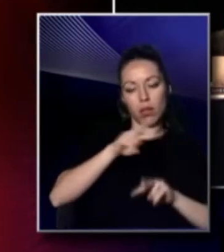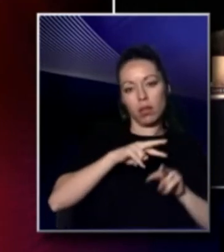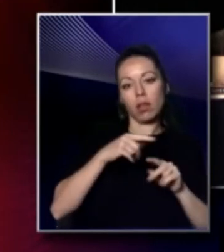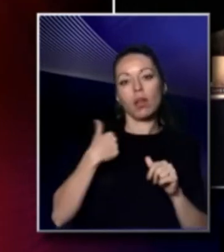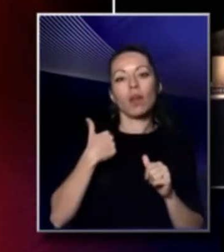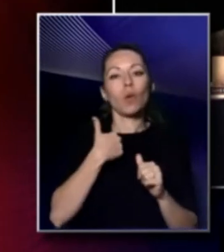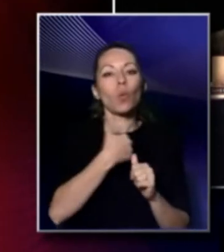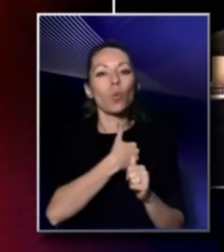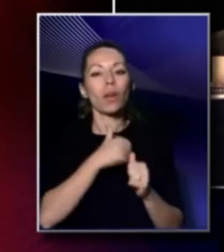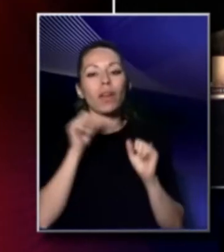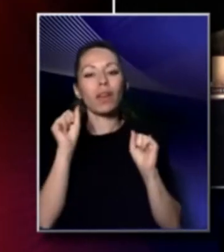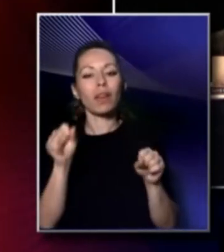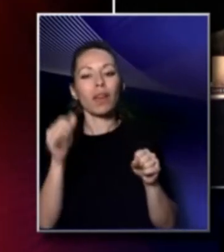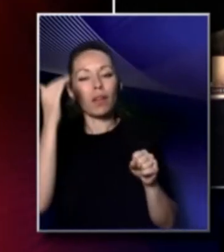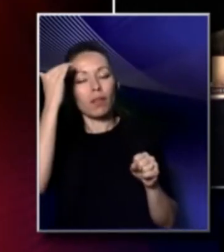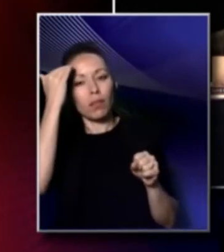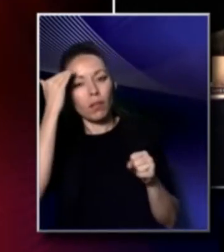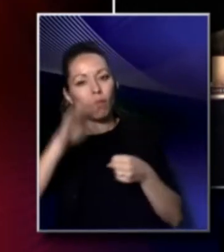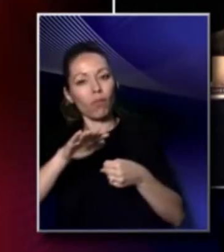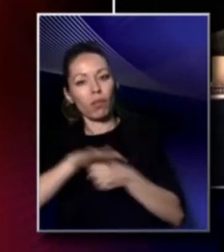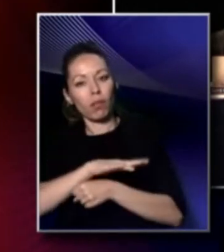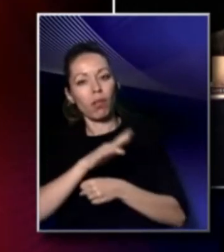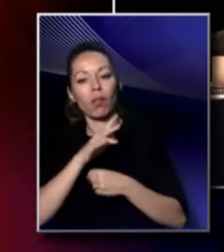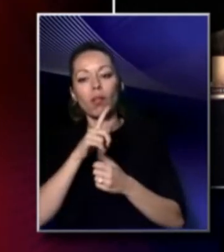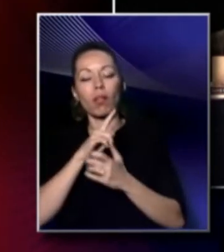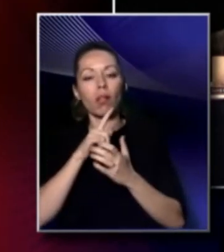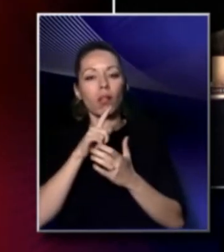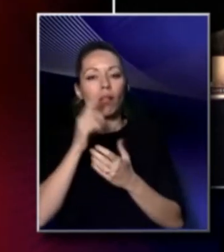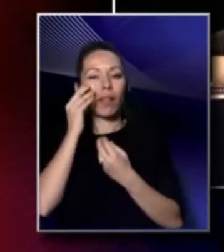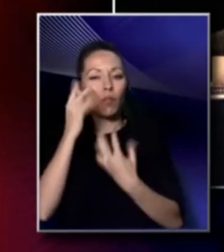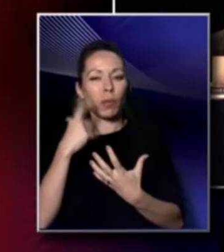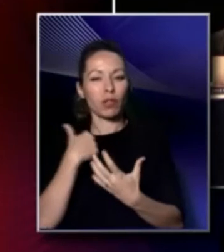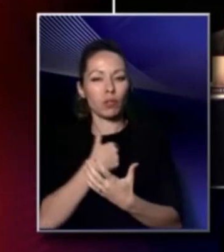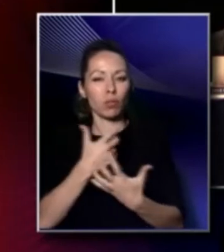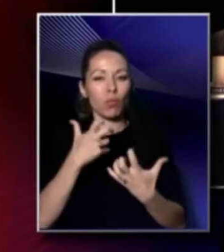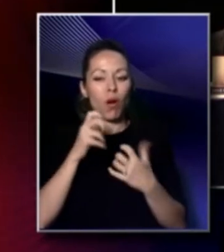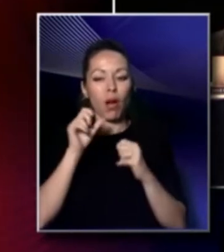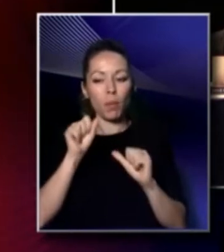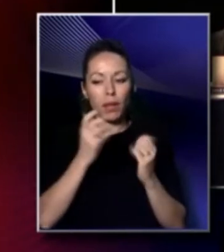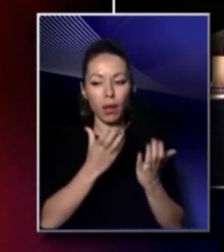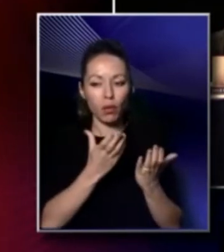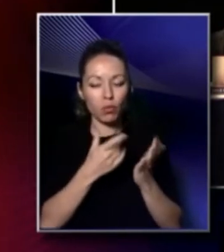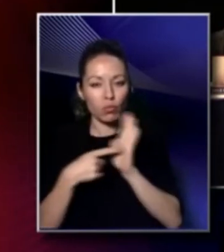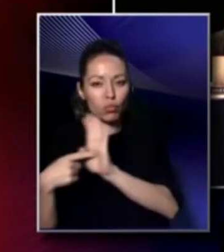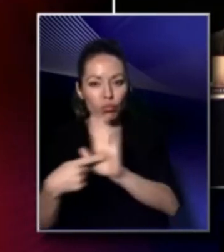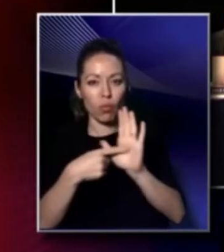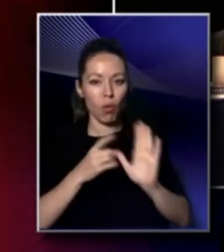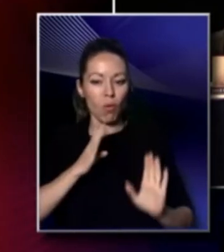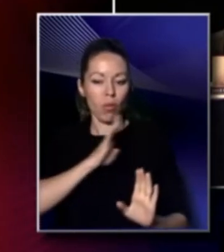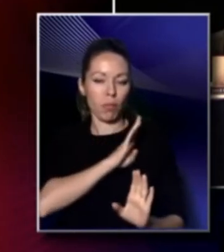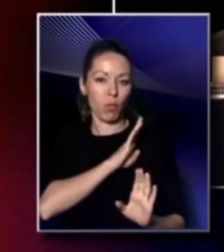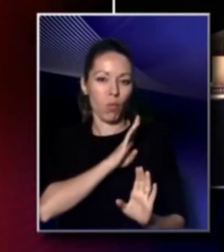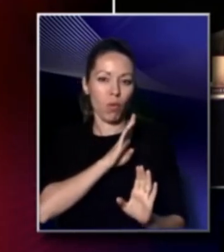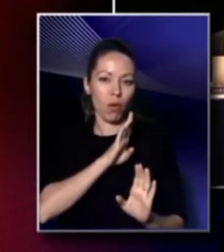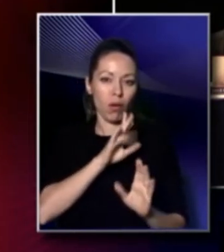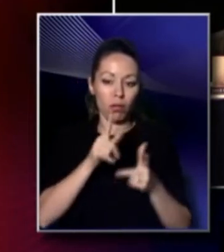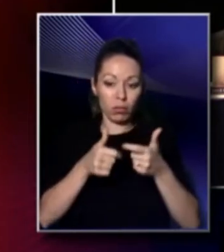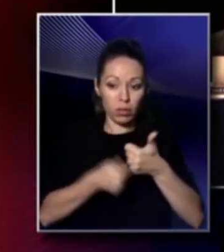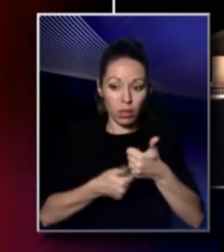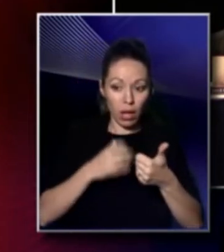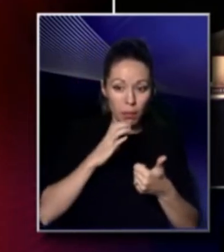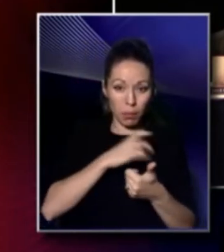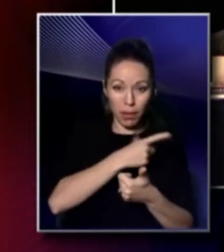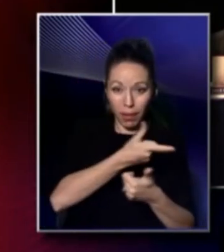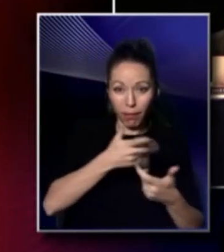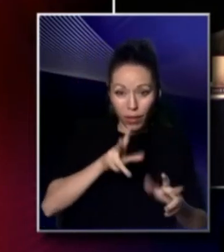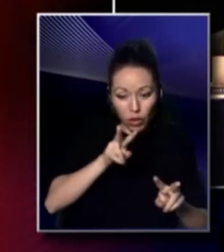want, et cetera. So to essentially bring to the board an idea of whether or not, you know, as a subcommittee, they've kind of